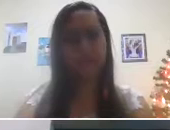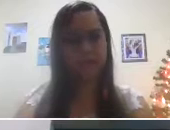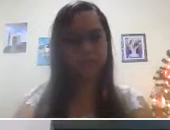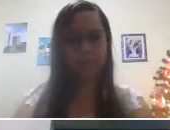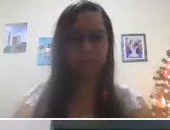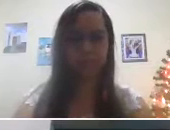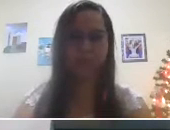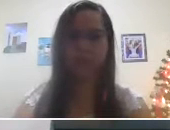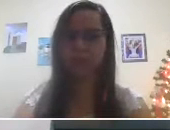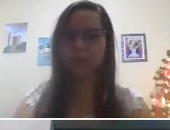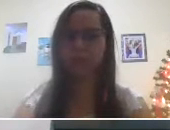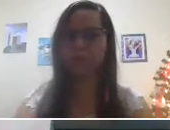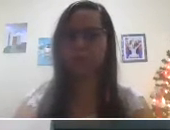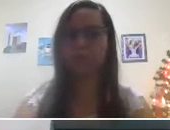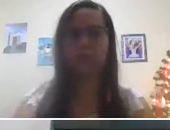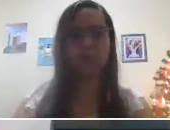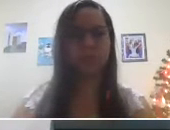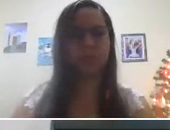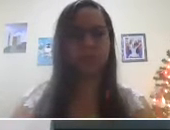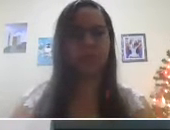are they like? We got all those options.